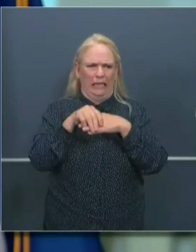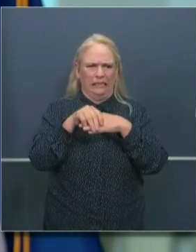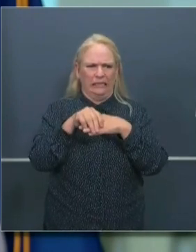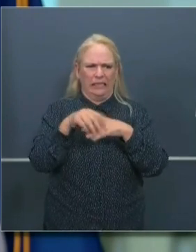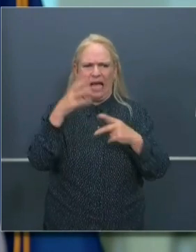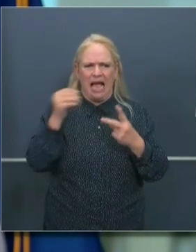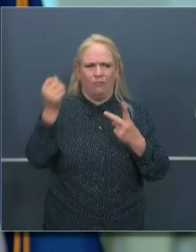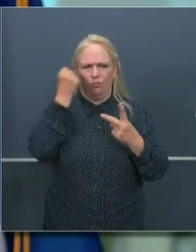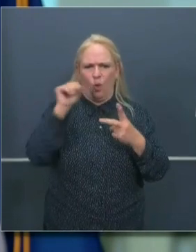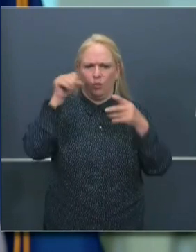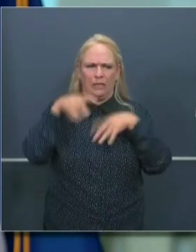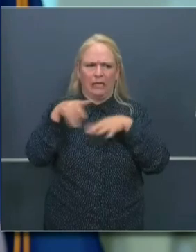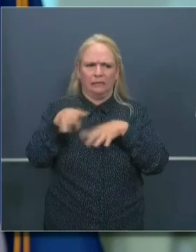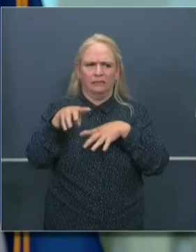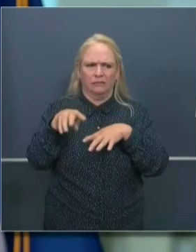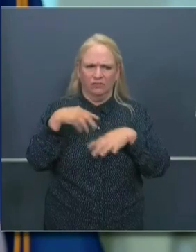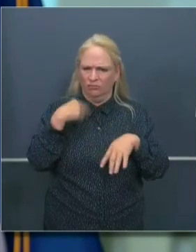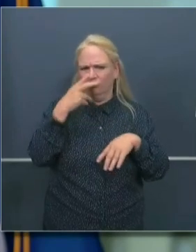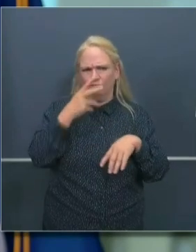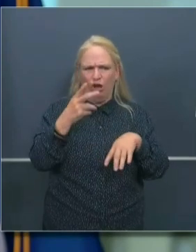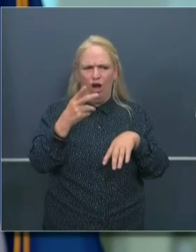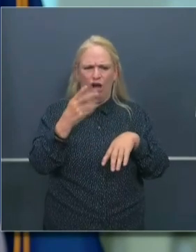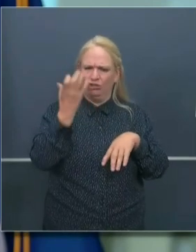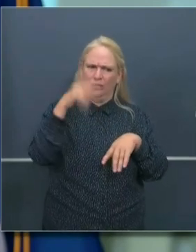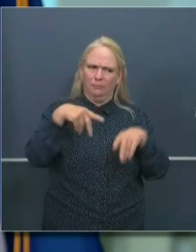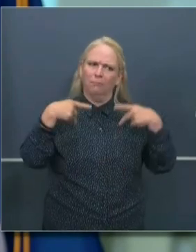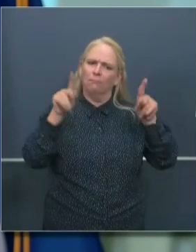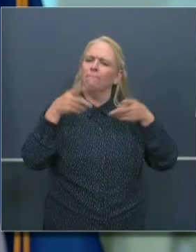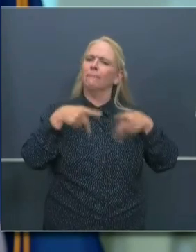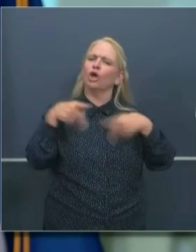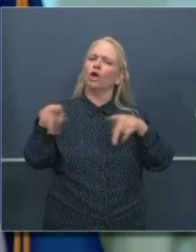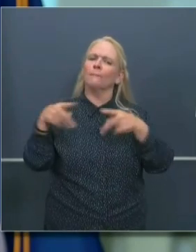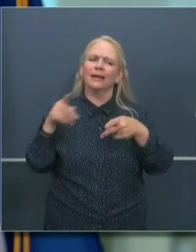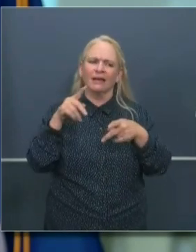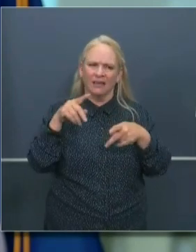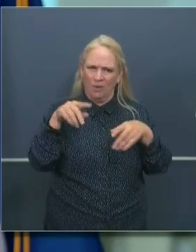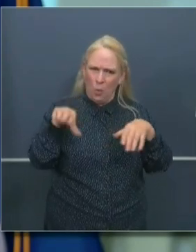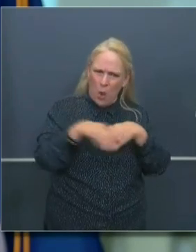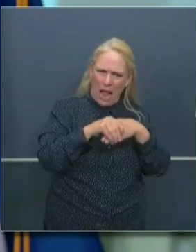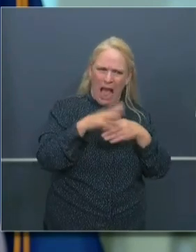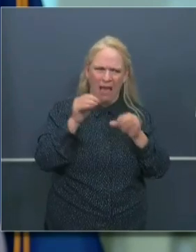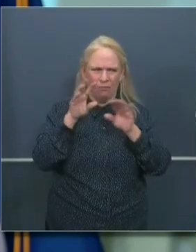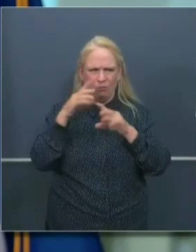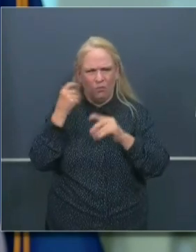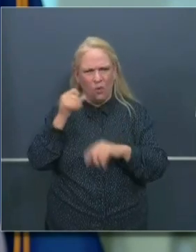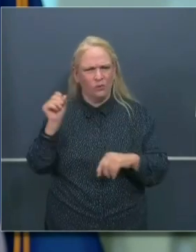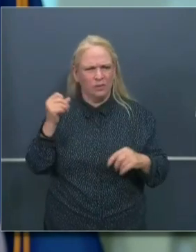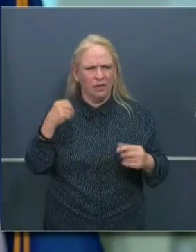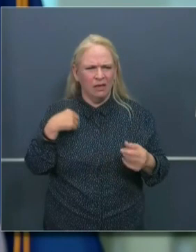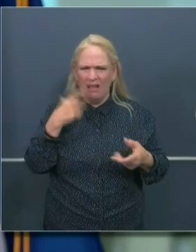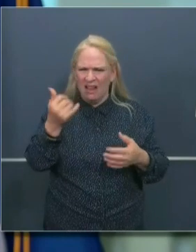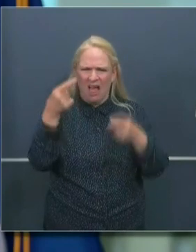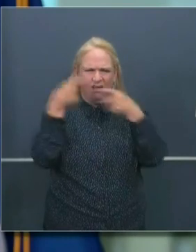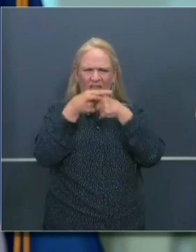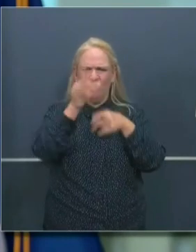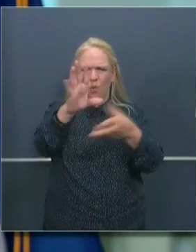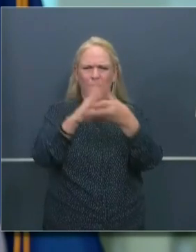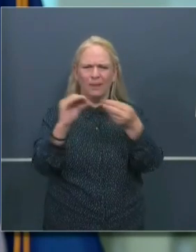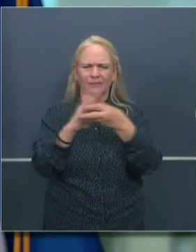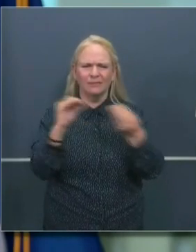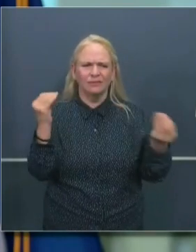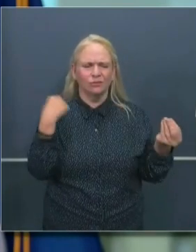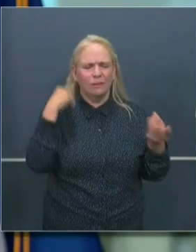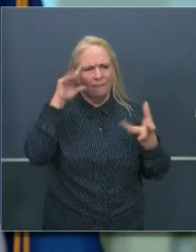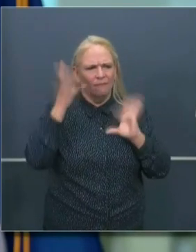with, dozens of people, and the 300-person protest. I want to know what your, how you address what some might